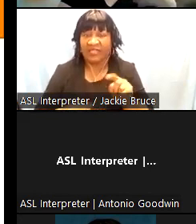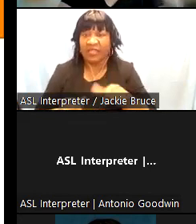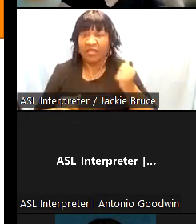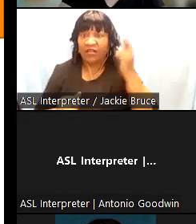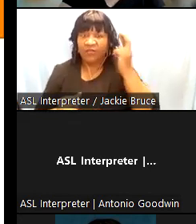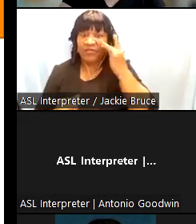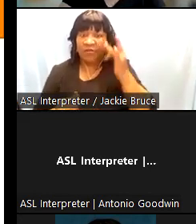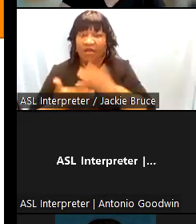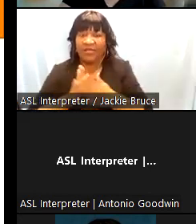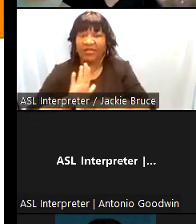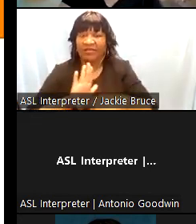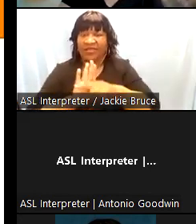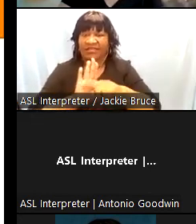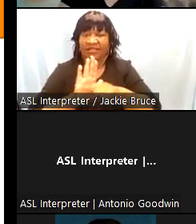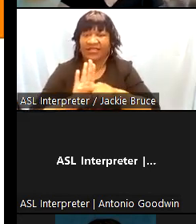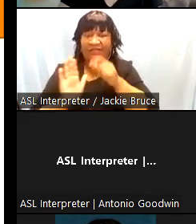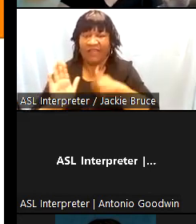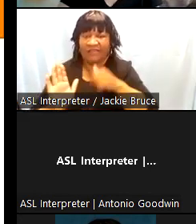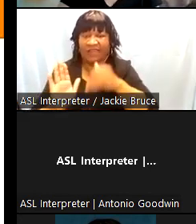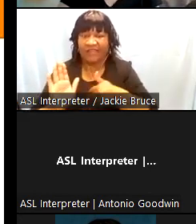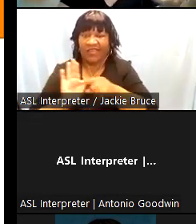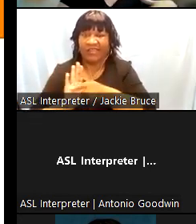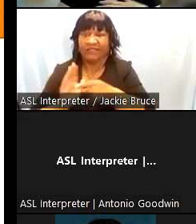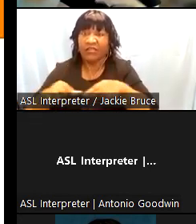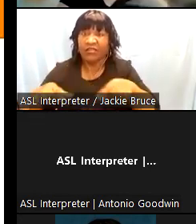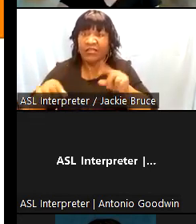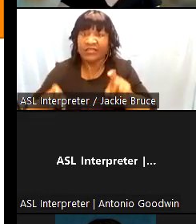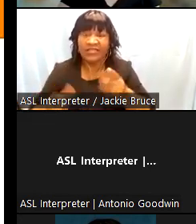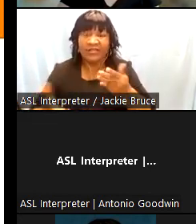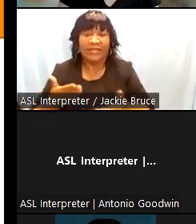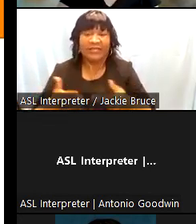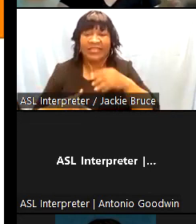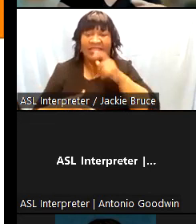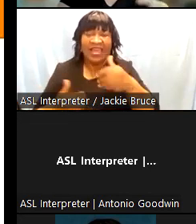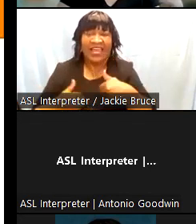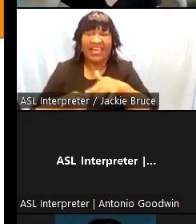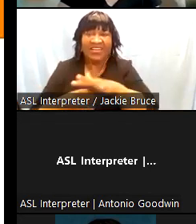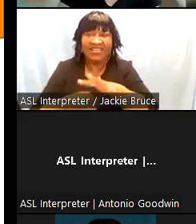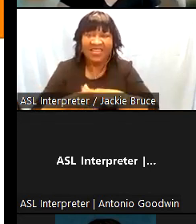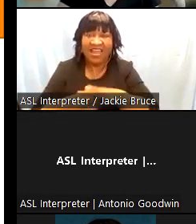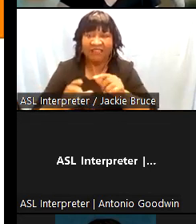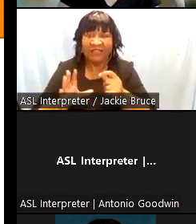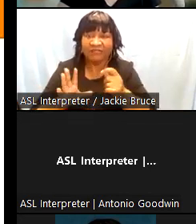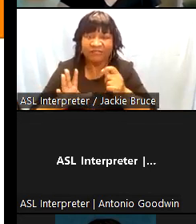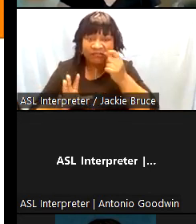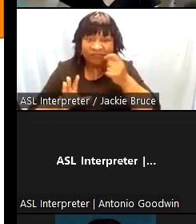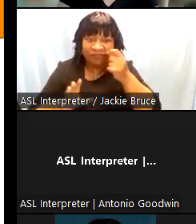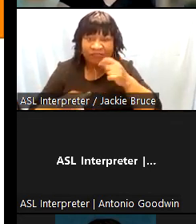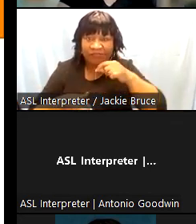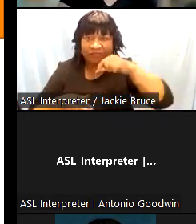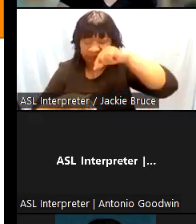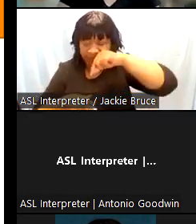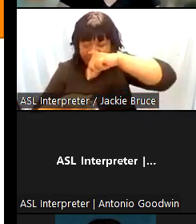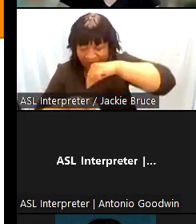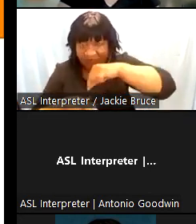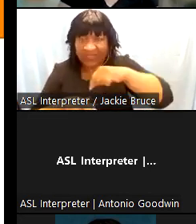or it may be coming up negative, is that you may not be collecting enough of the sample, enough of the nasal